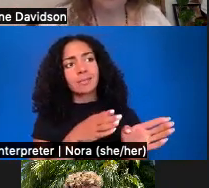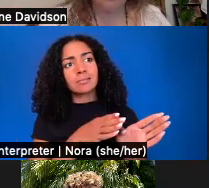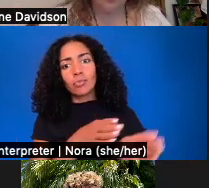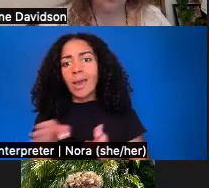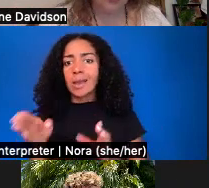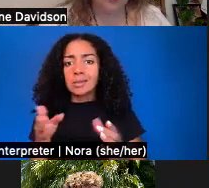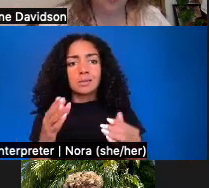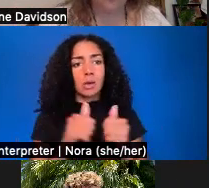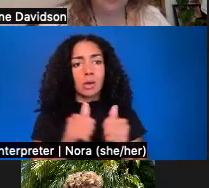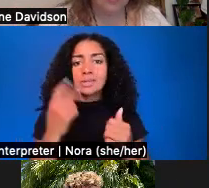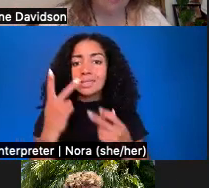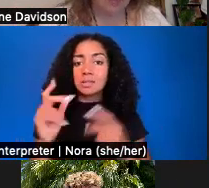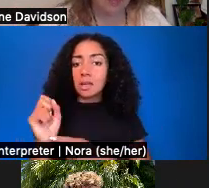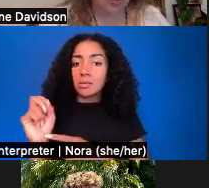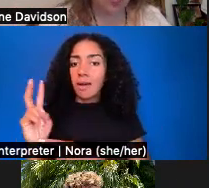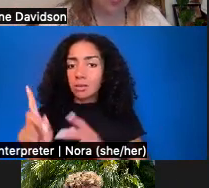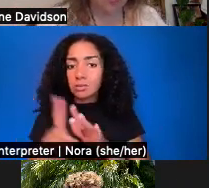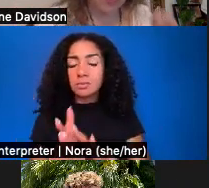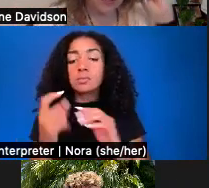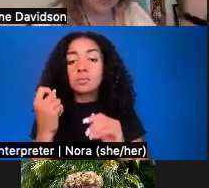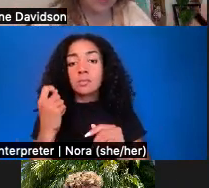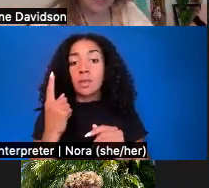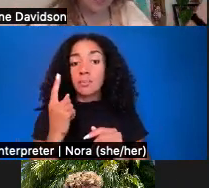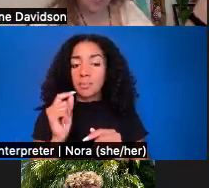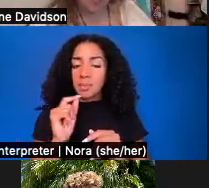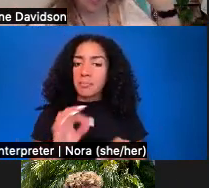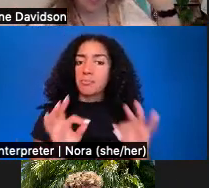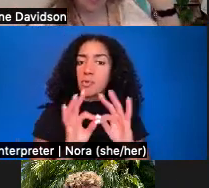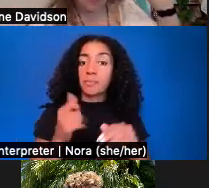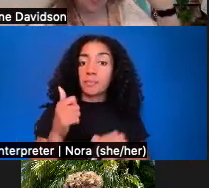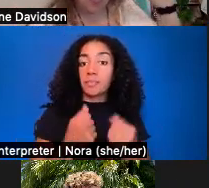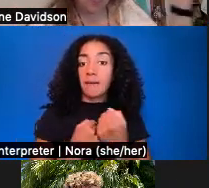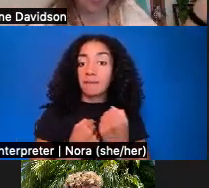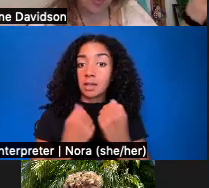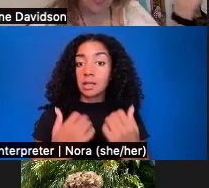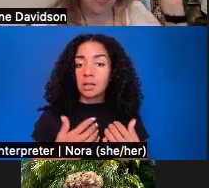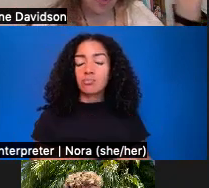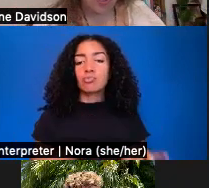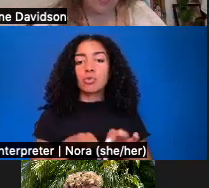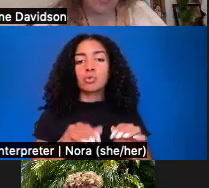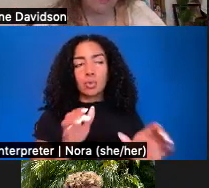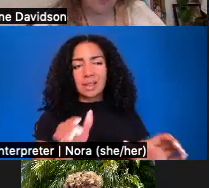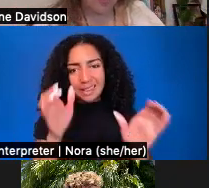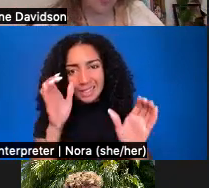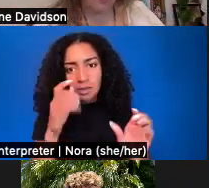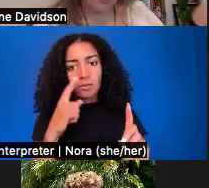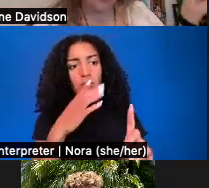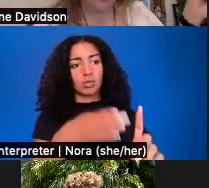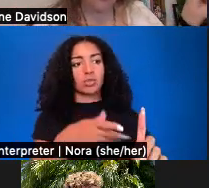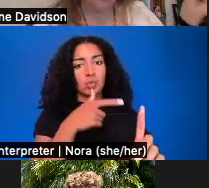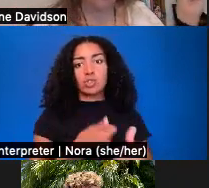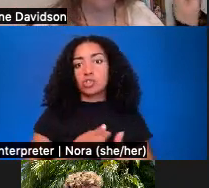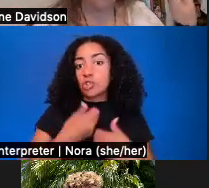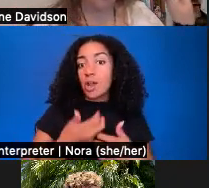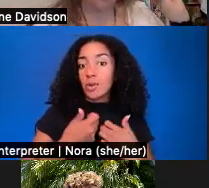So, you know, it's just helpful as an advocate to be listening to the person who's sharing information with